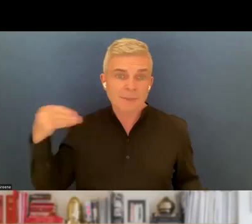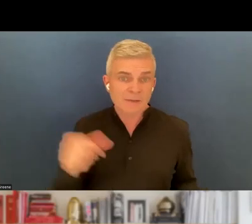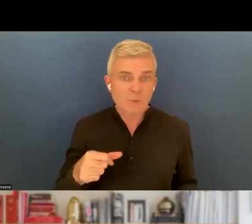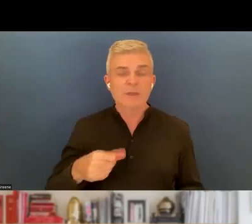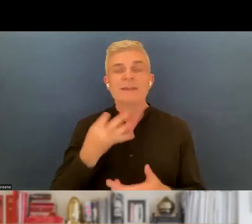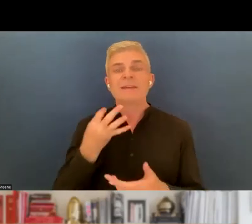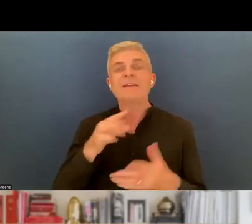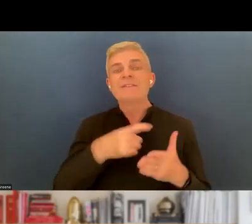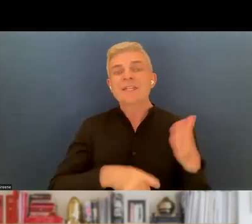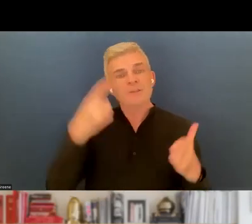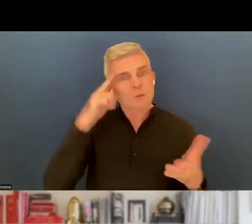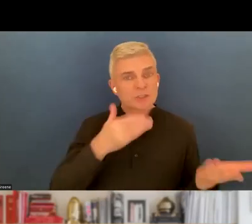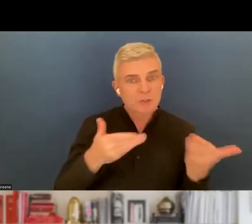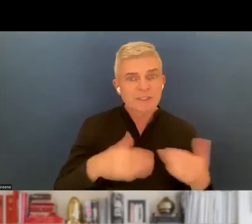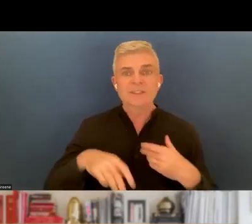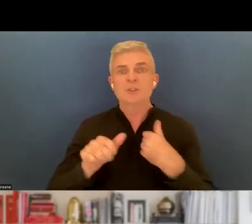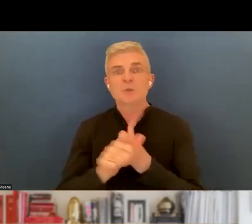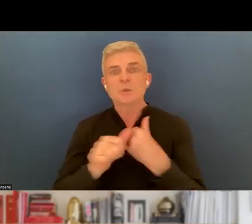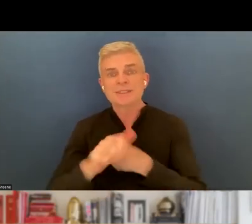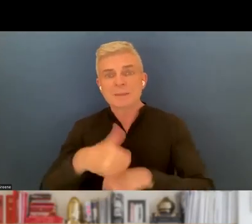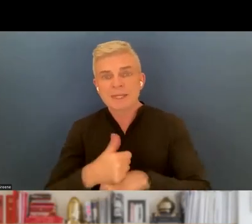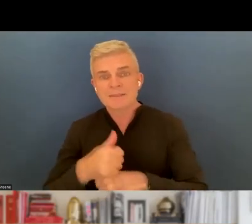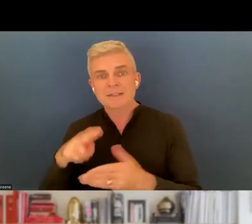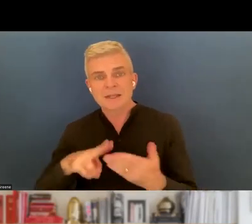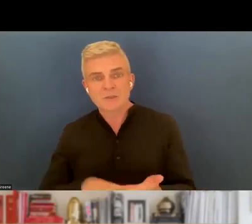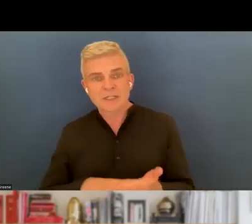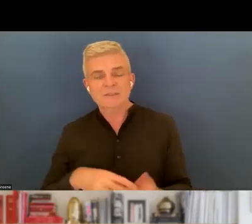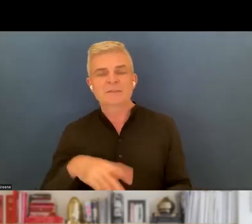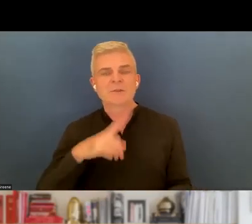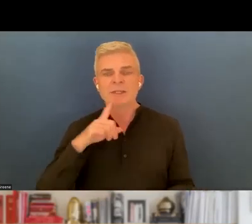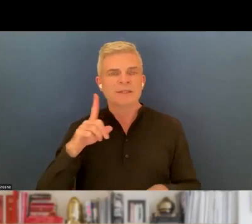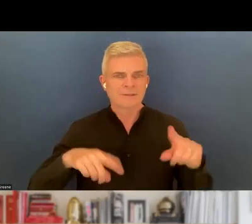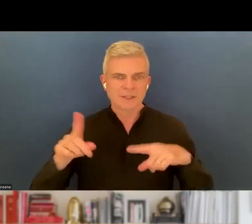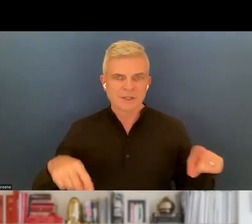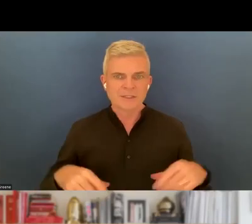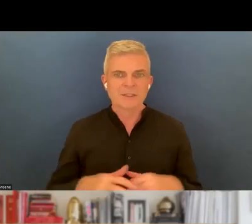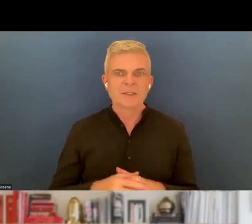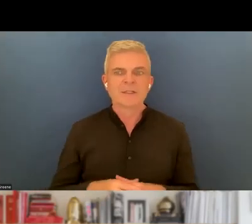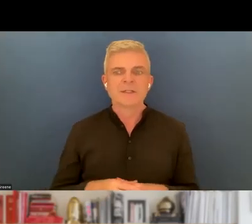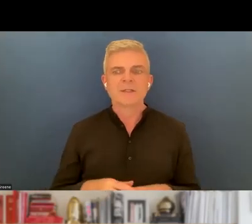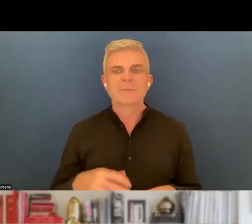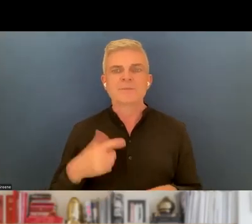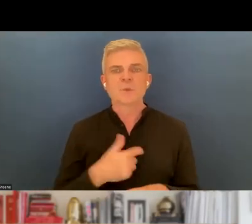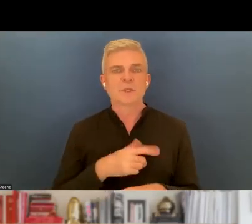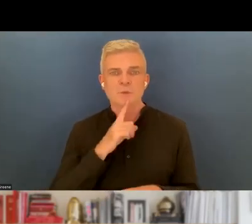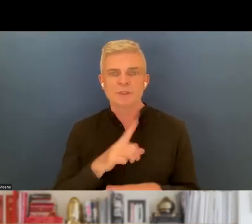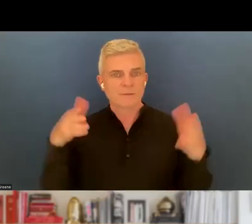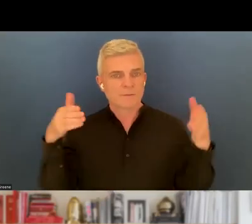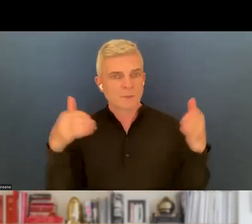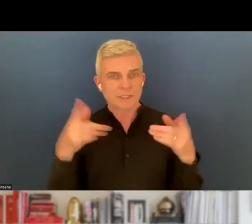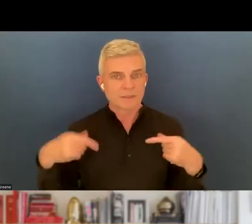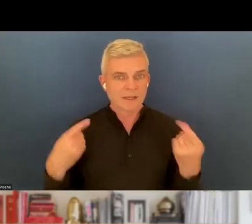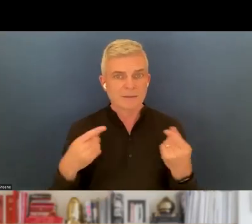have risk-based contracts. It really varies. We've been really focused on the